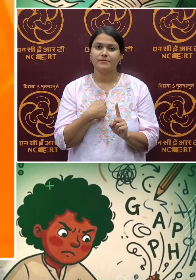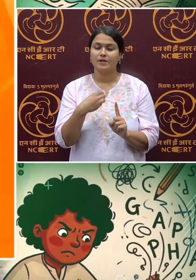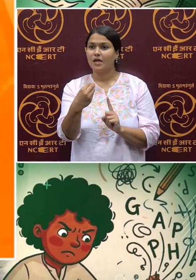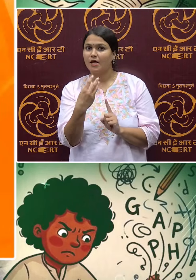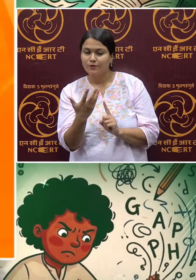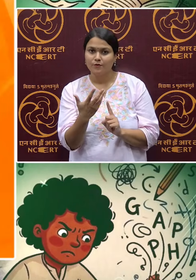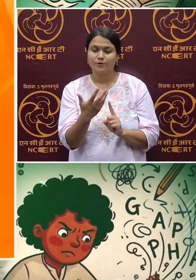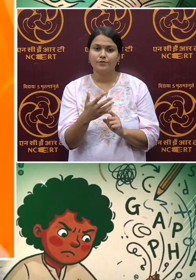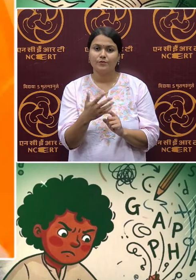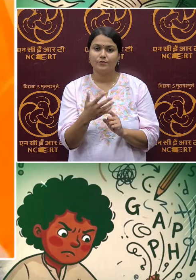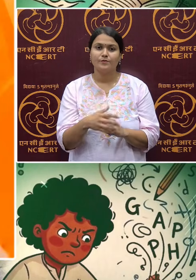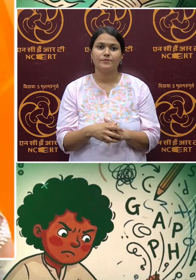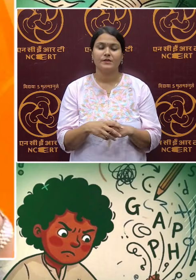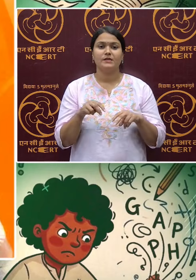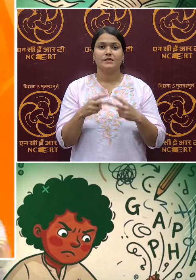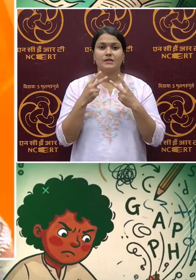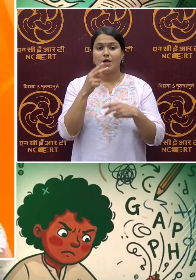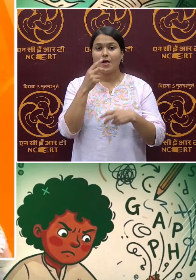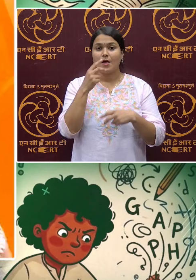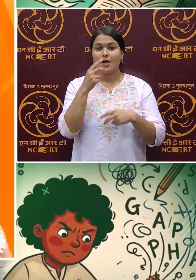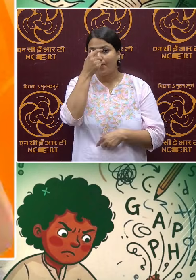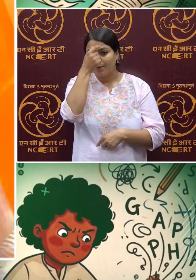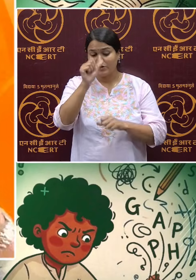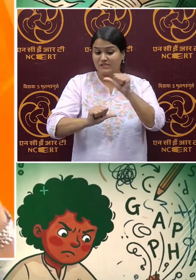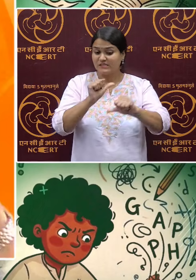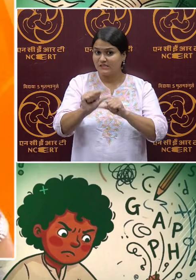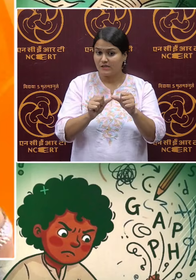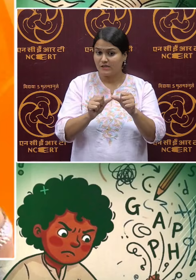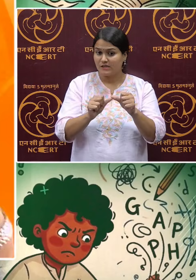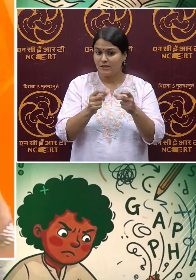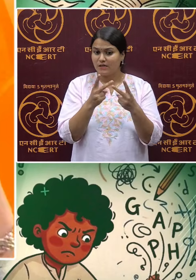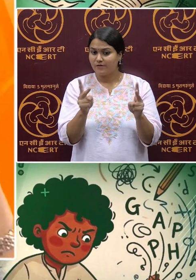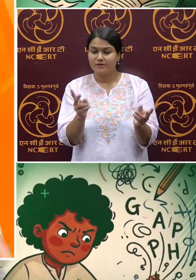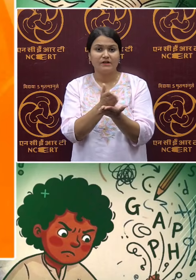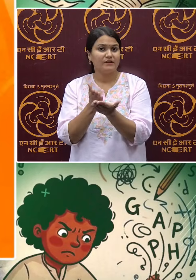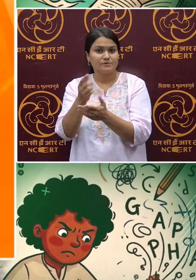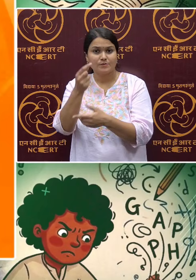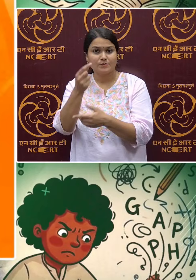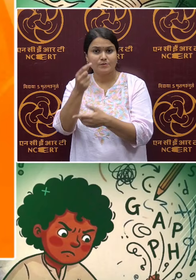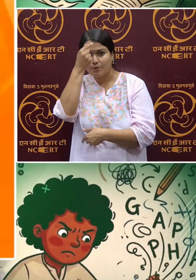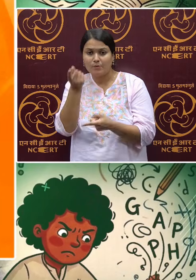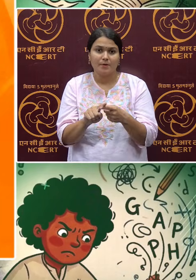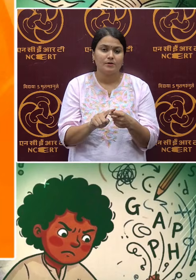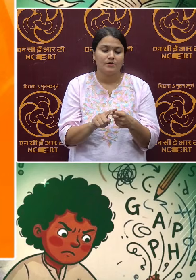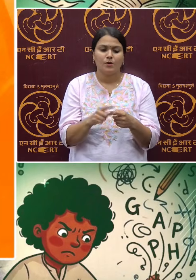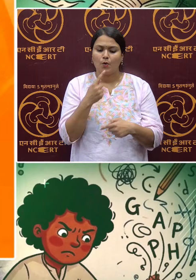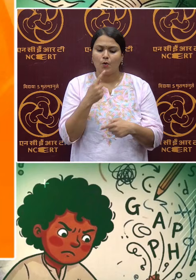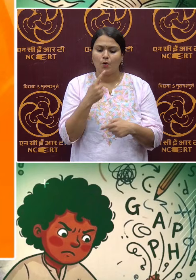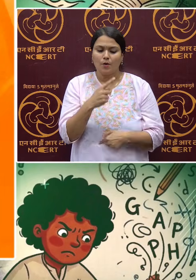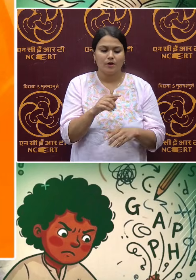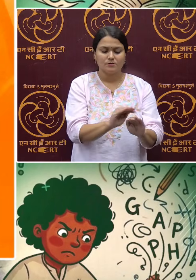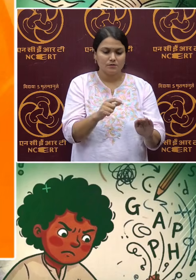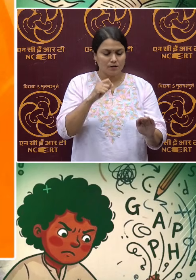information we got from Arun. See, this problem of processing happens differently. You cannot say the child is not